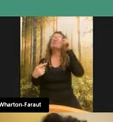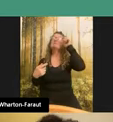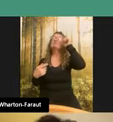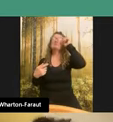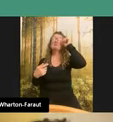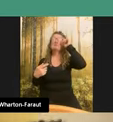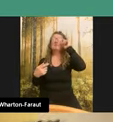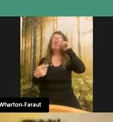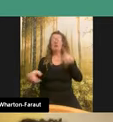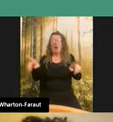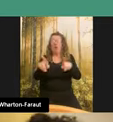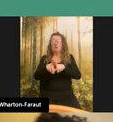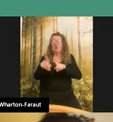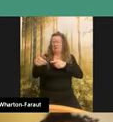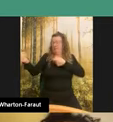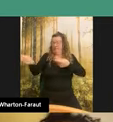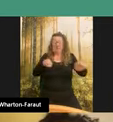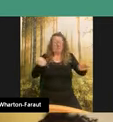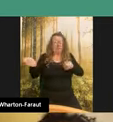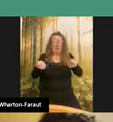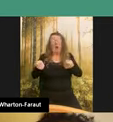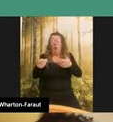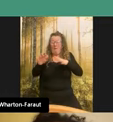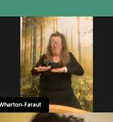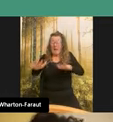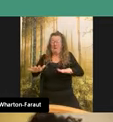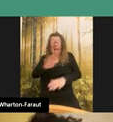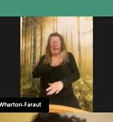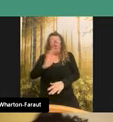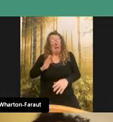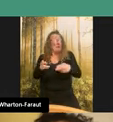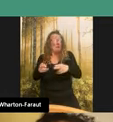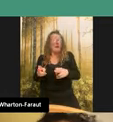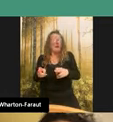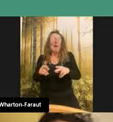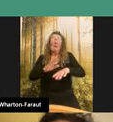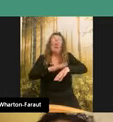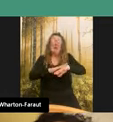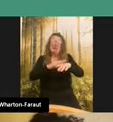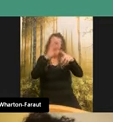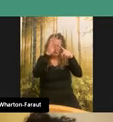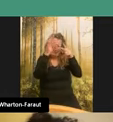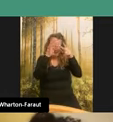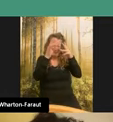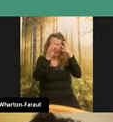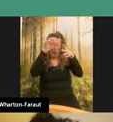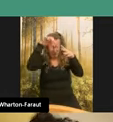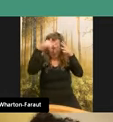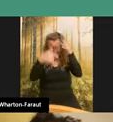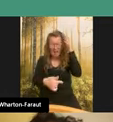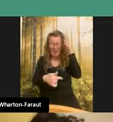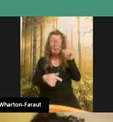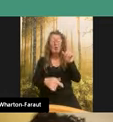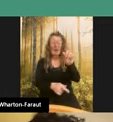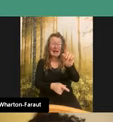also ruled over Britain in a military way. So there isn't really time to go into all these figures, but each figure can be clicked on, and they're so interesting to be all